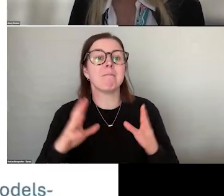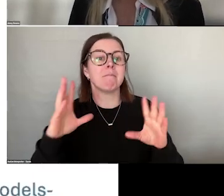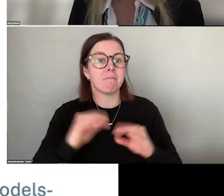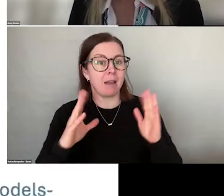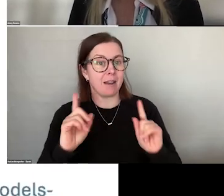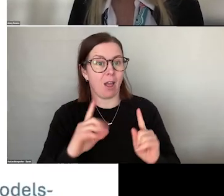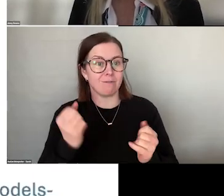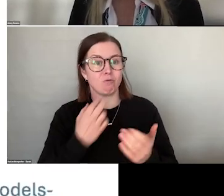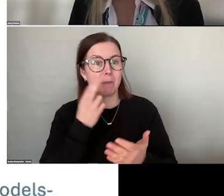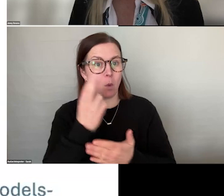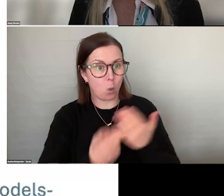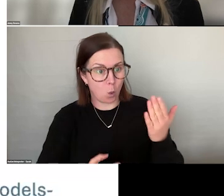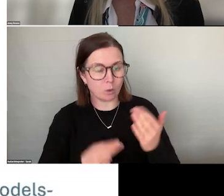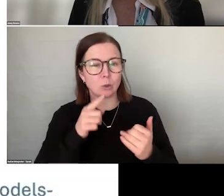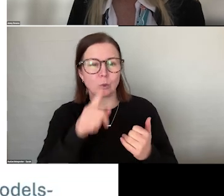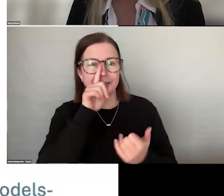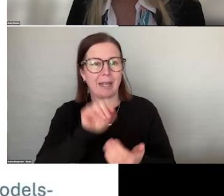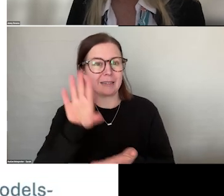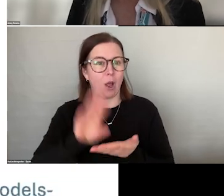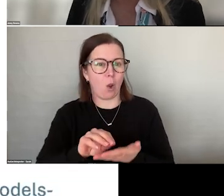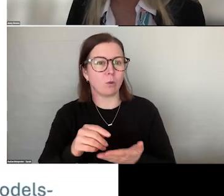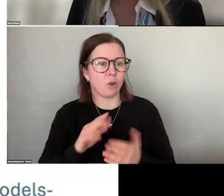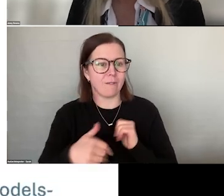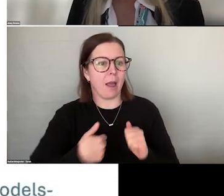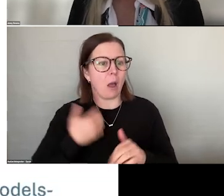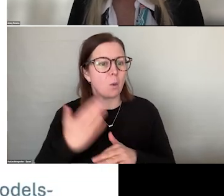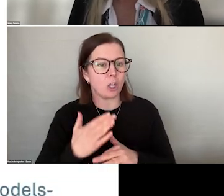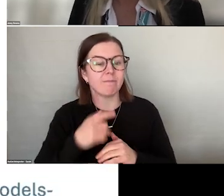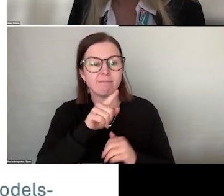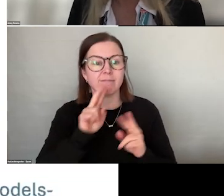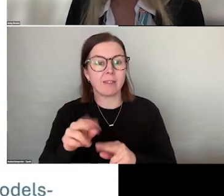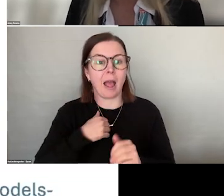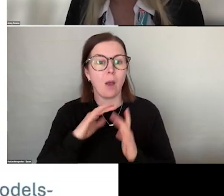of this work that you can download if you go to our website